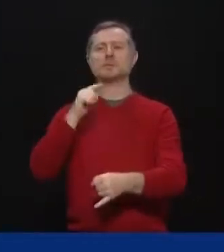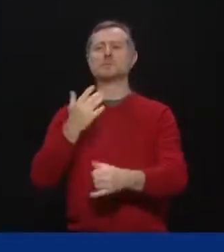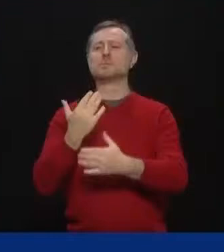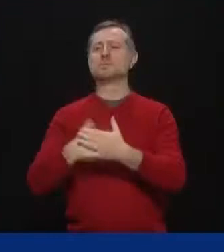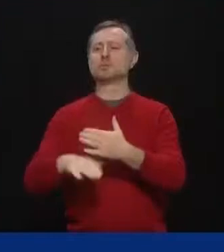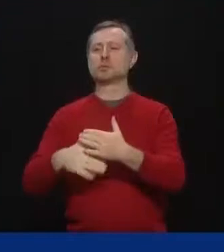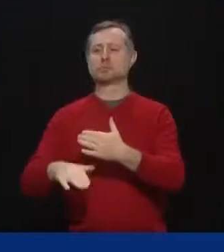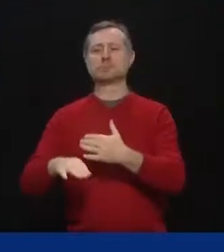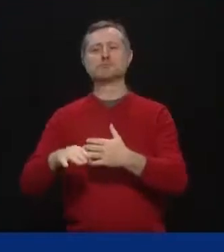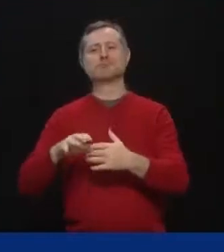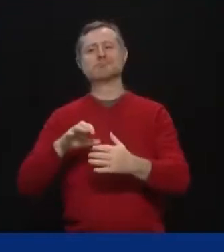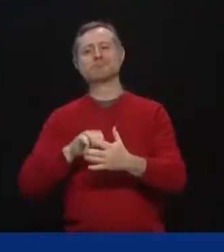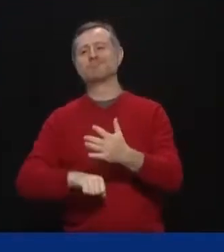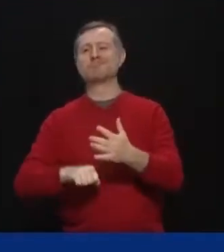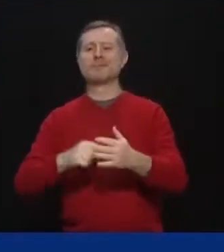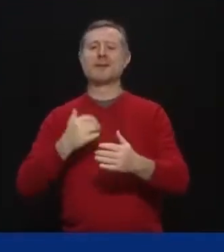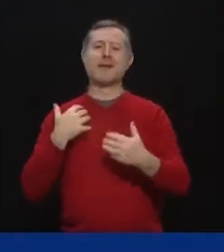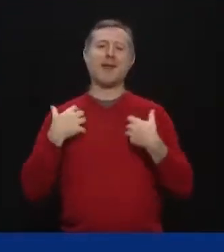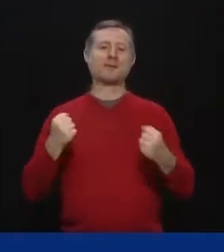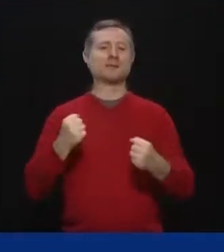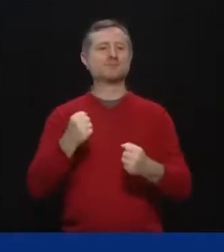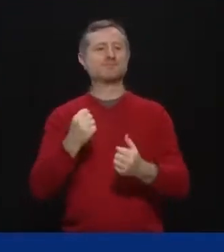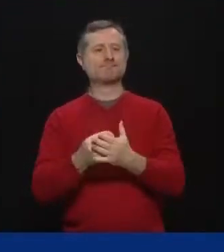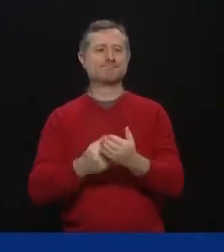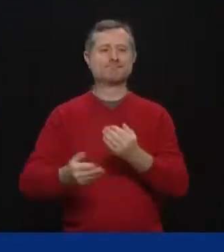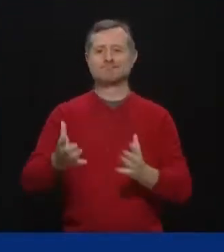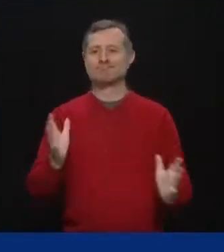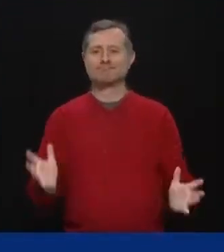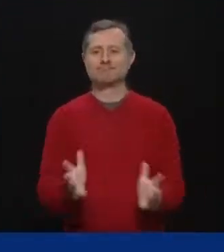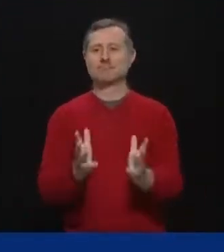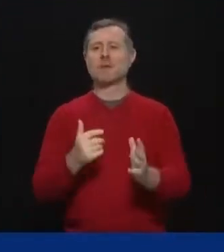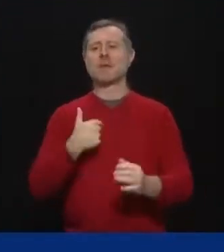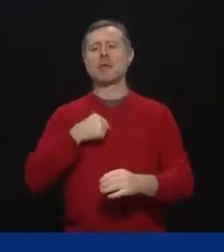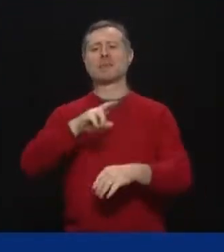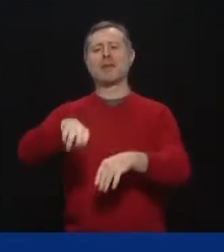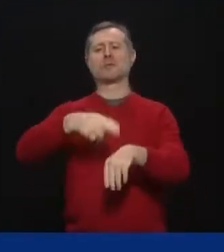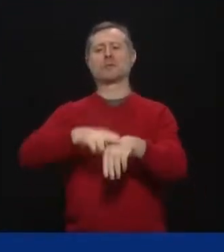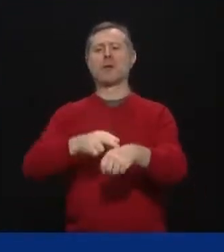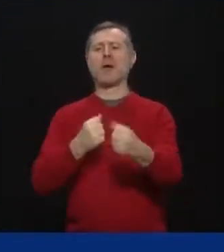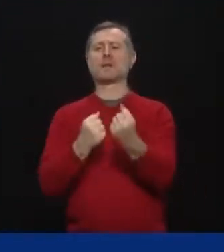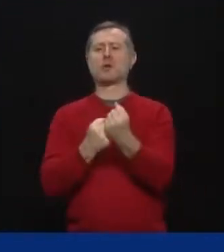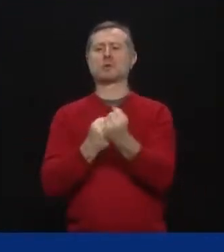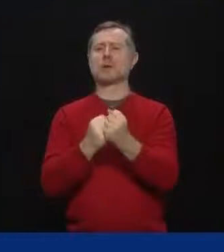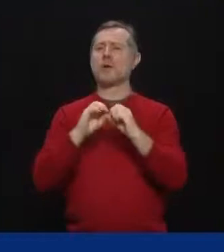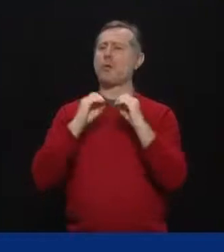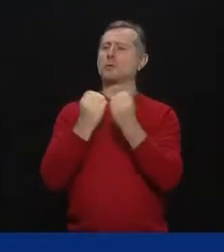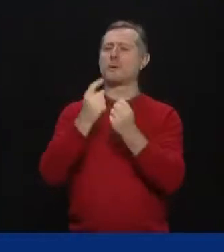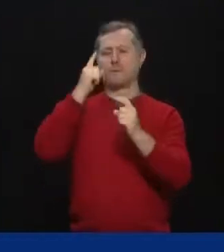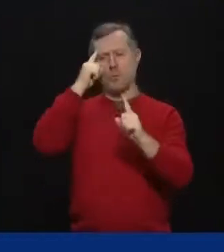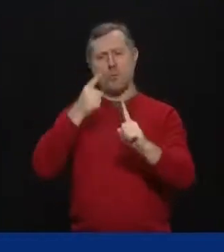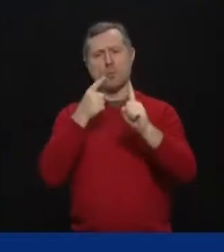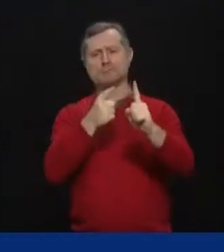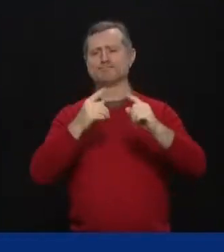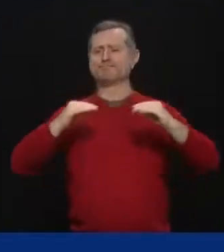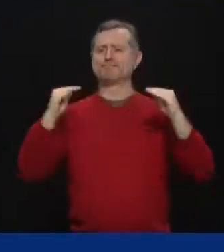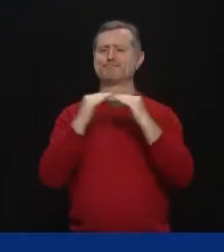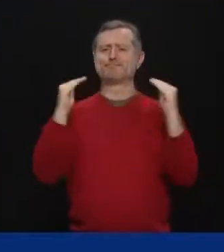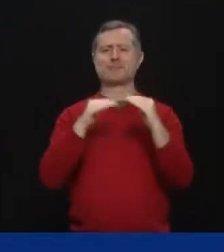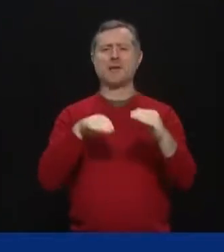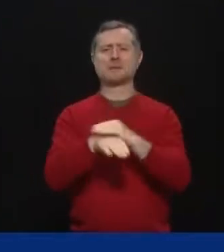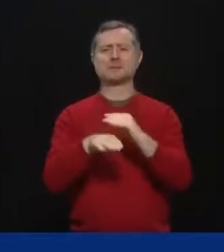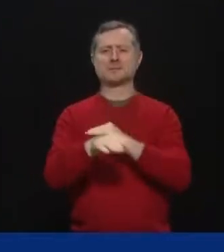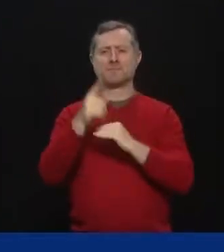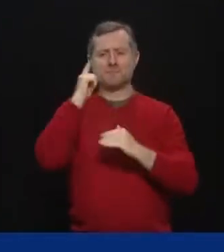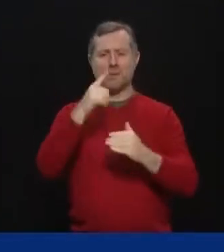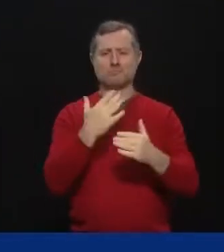Great. We are a national advocacy organization that fights for just and equitable access to reproductive health care and builds